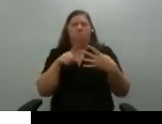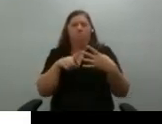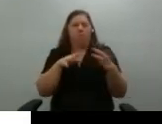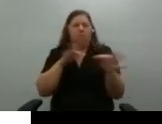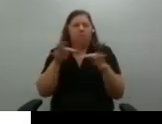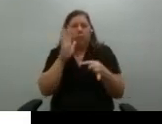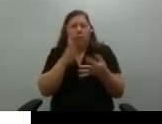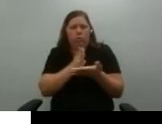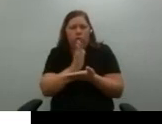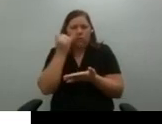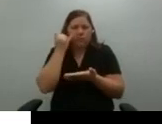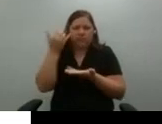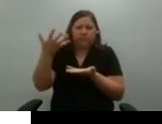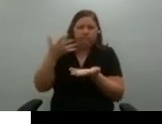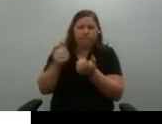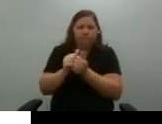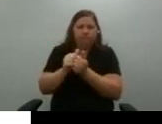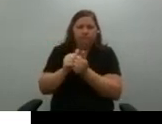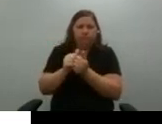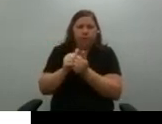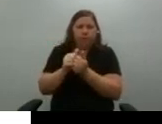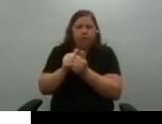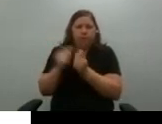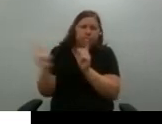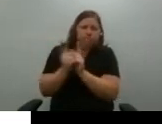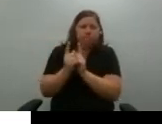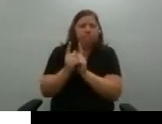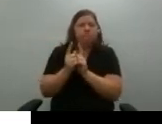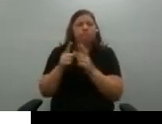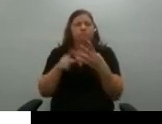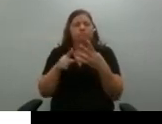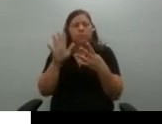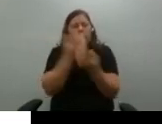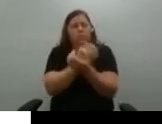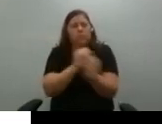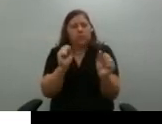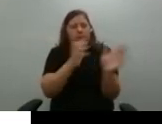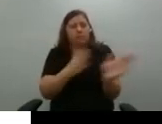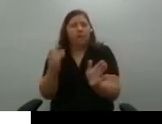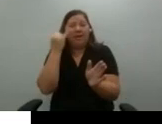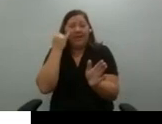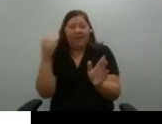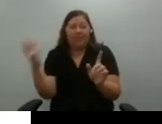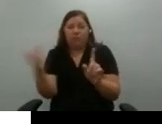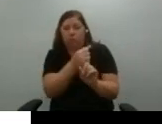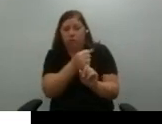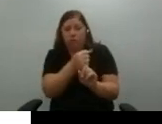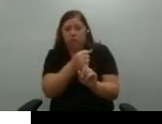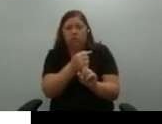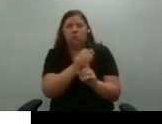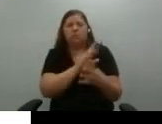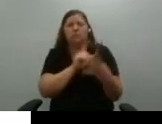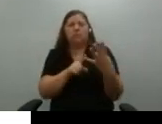when interacting with authorities, how to come up with a safety plan in the event that you are arrested. And finally, I'll briefly touch